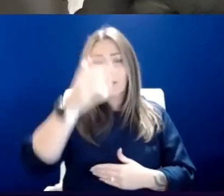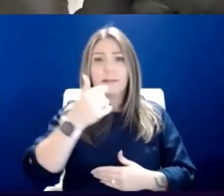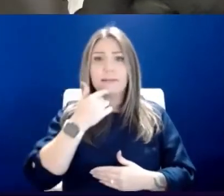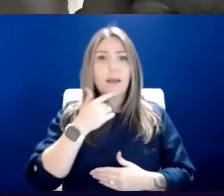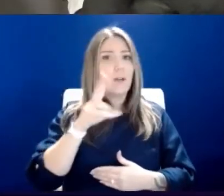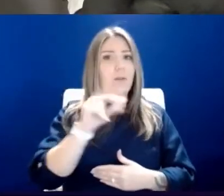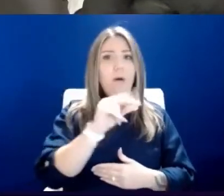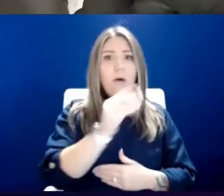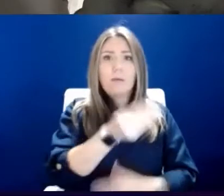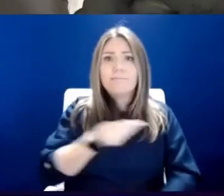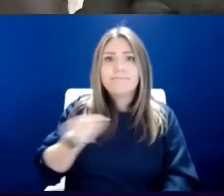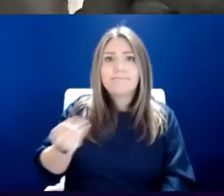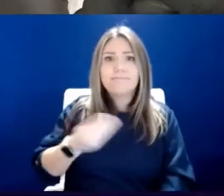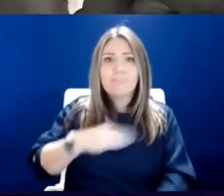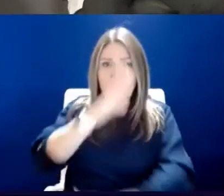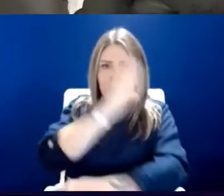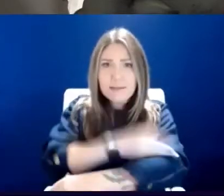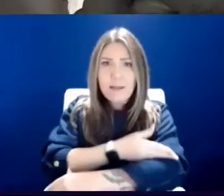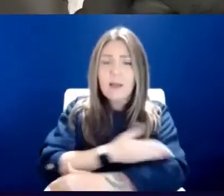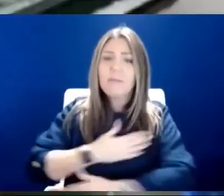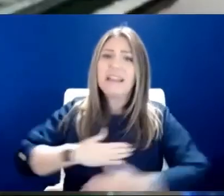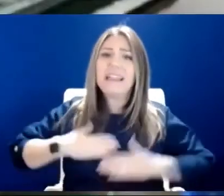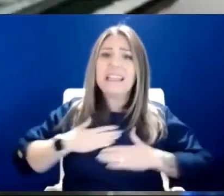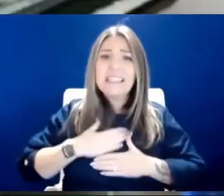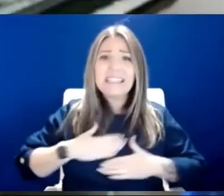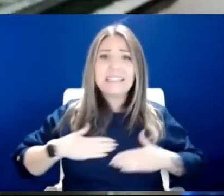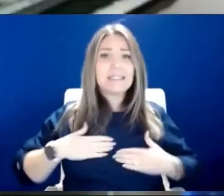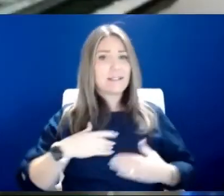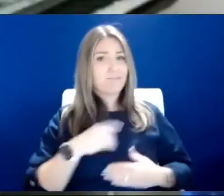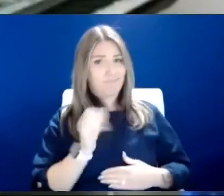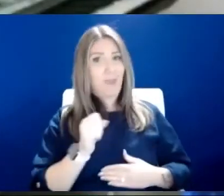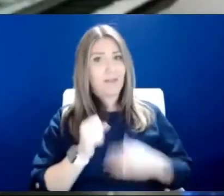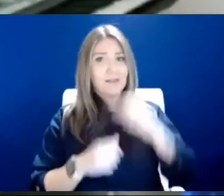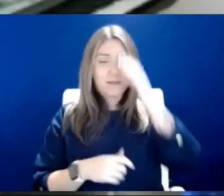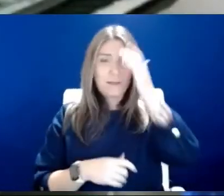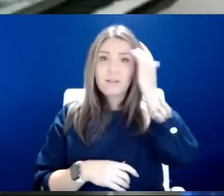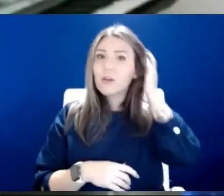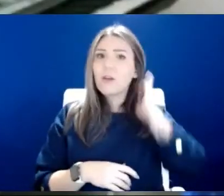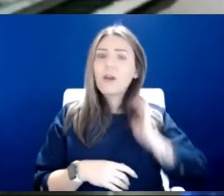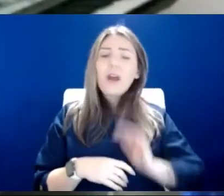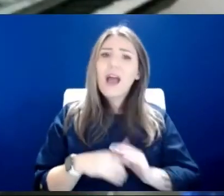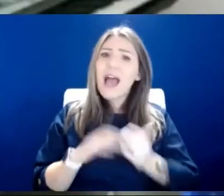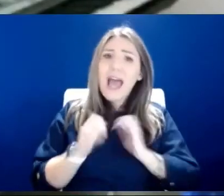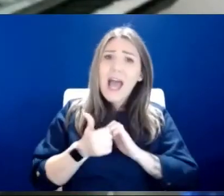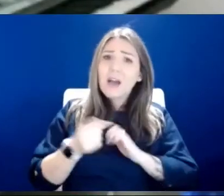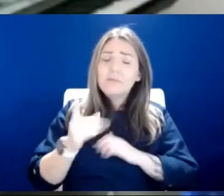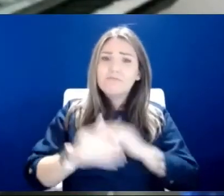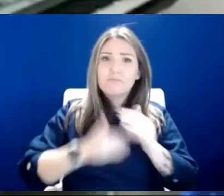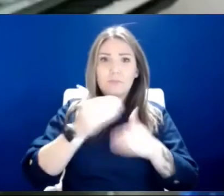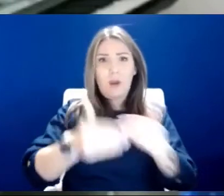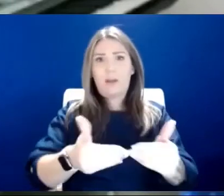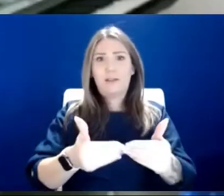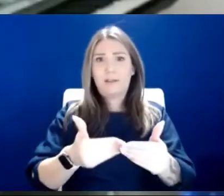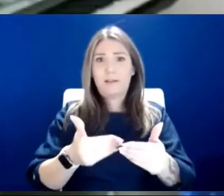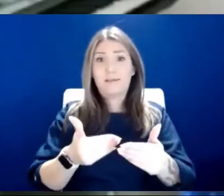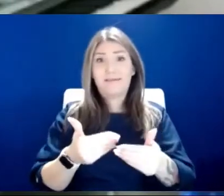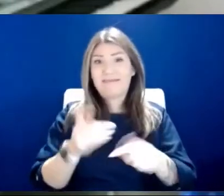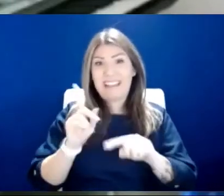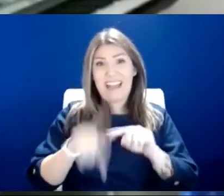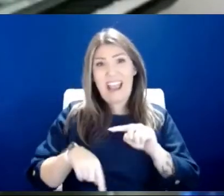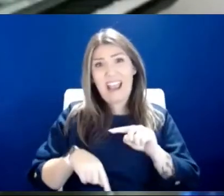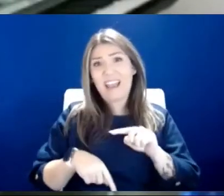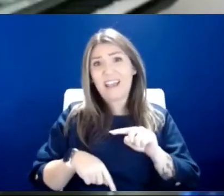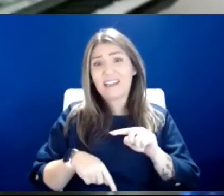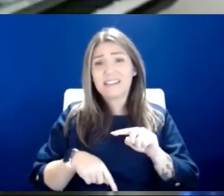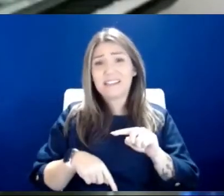Please give it to my son. Yes. How do you even process that they can't, and this heart is for